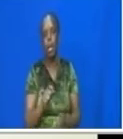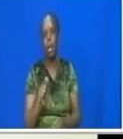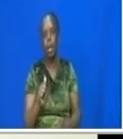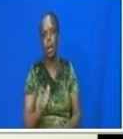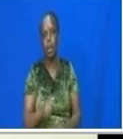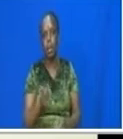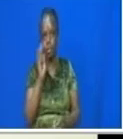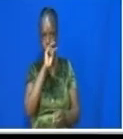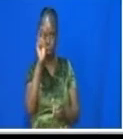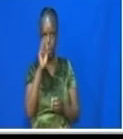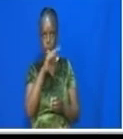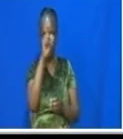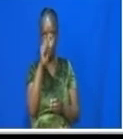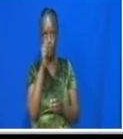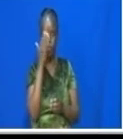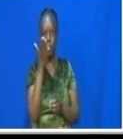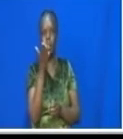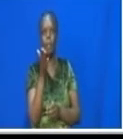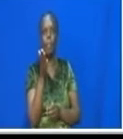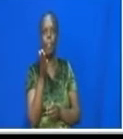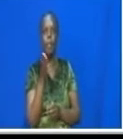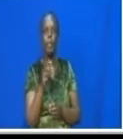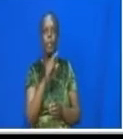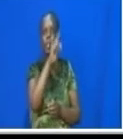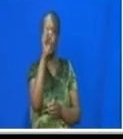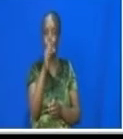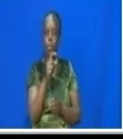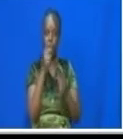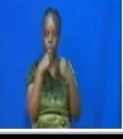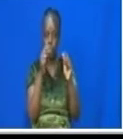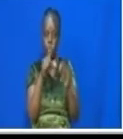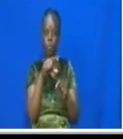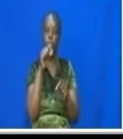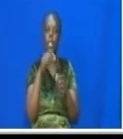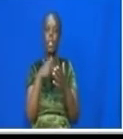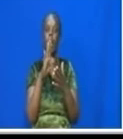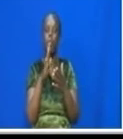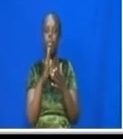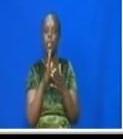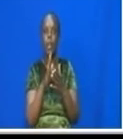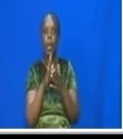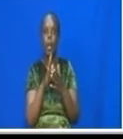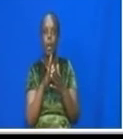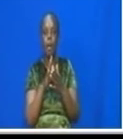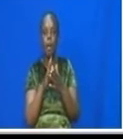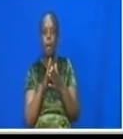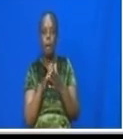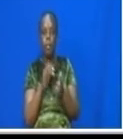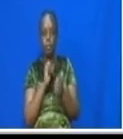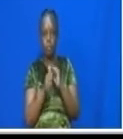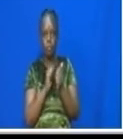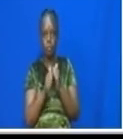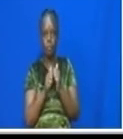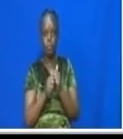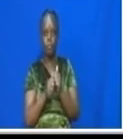of stomata. Now, looking at that question, the question is trying to find out